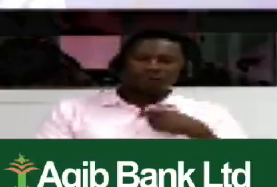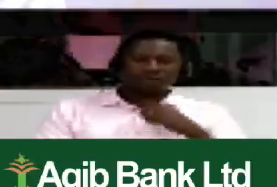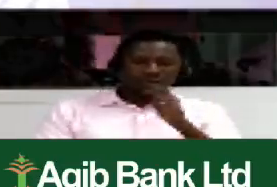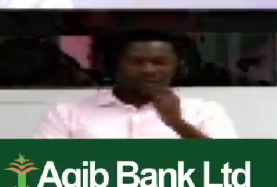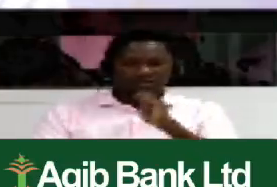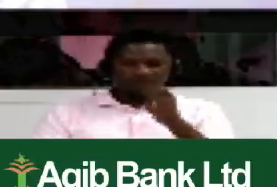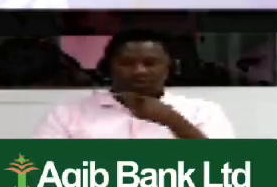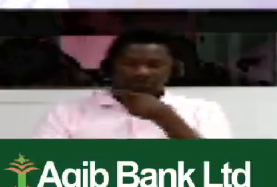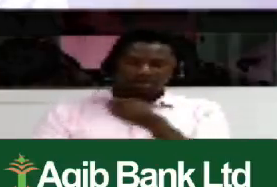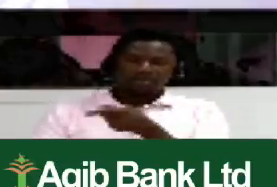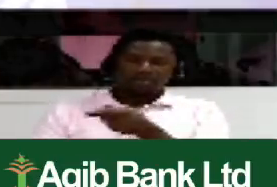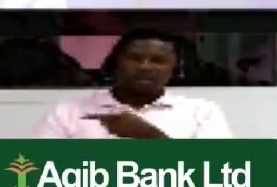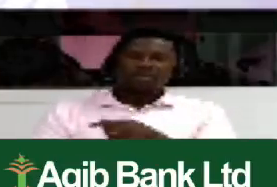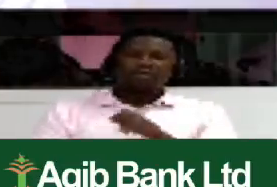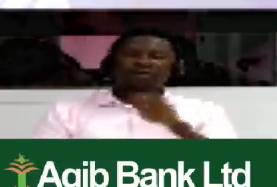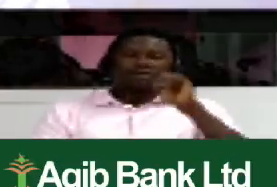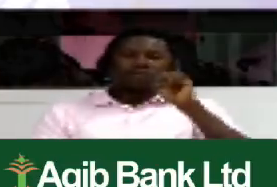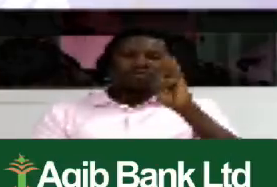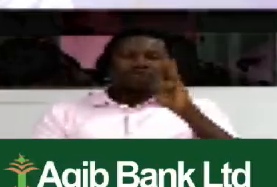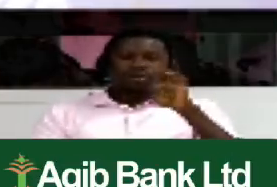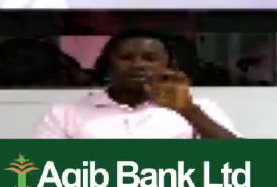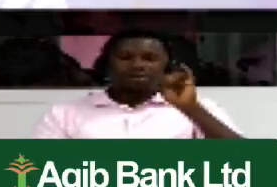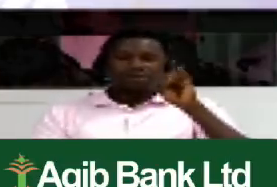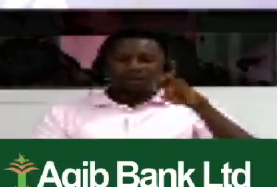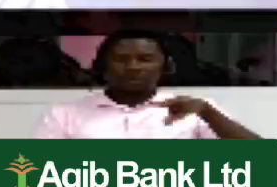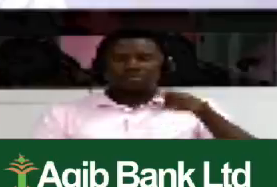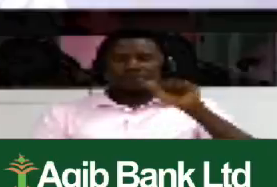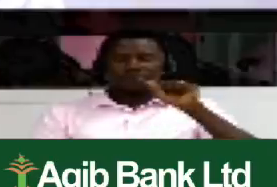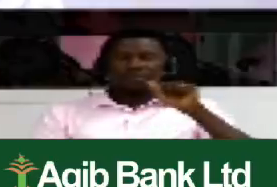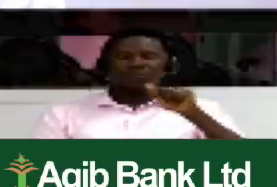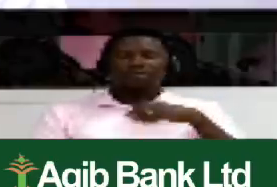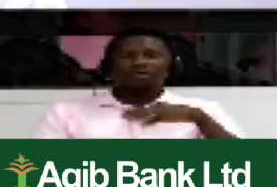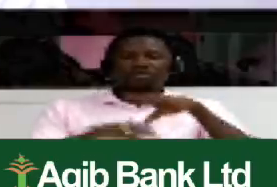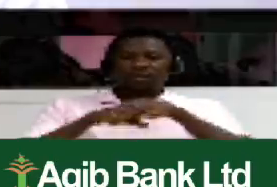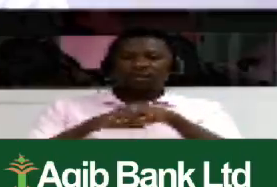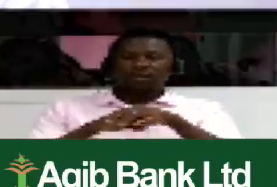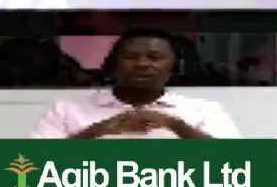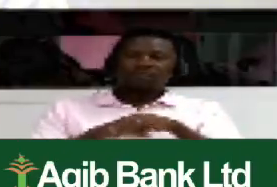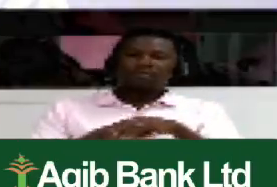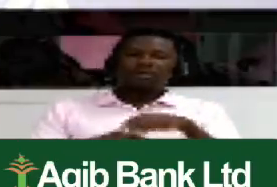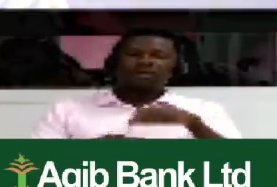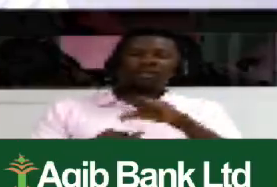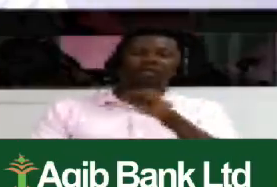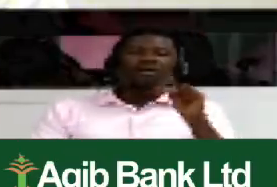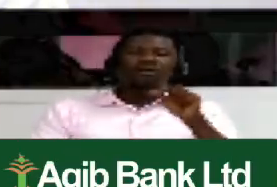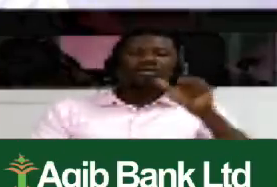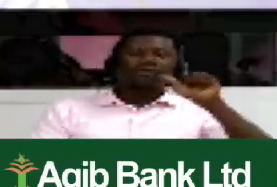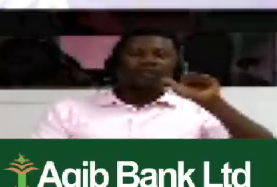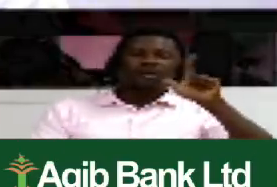sitting with that same or that fateful day, was also interviewed by the name Alhaji Gianna.